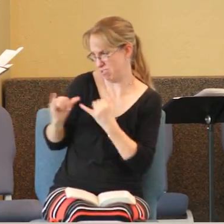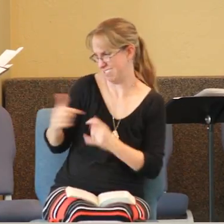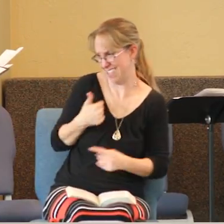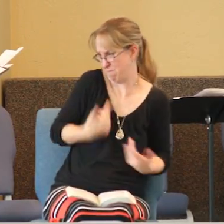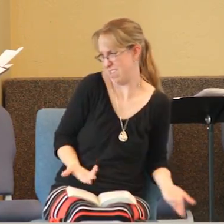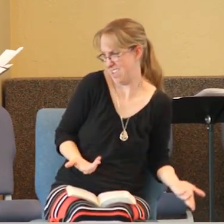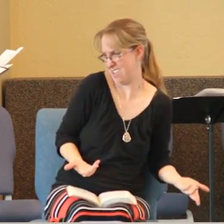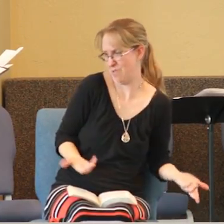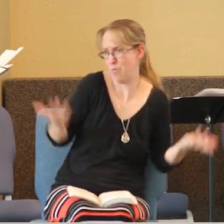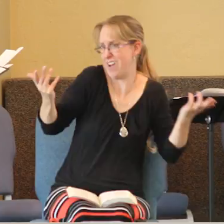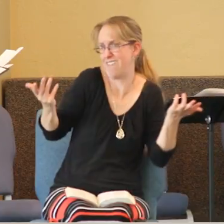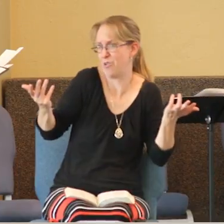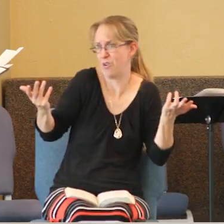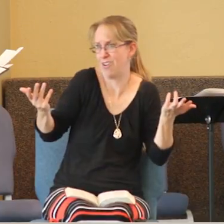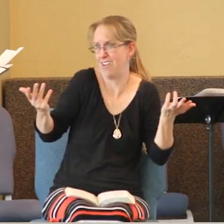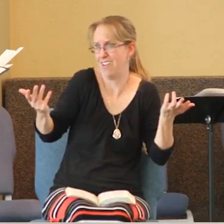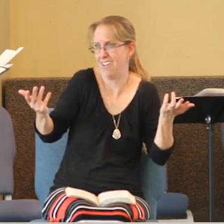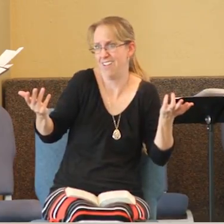me?